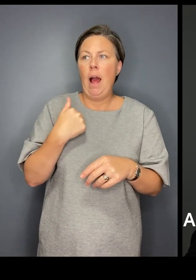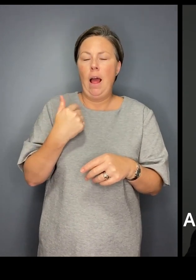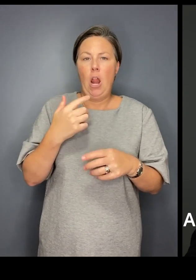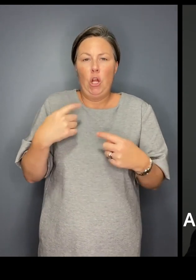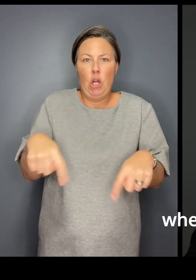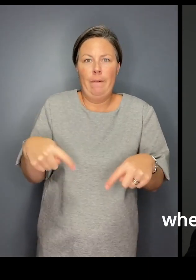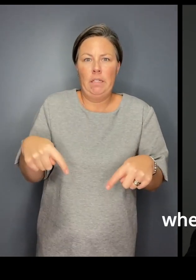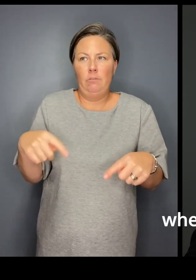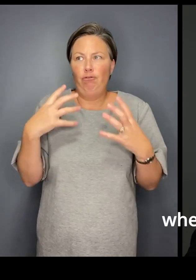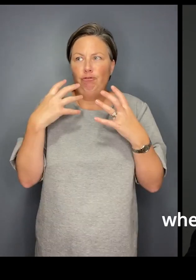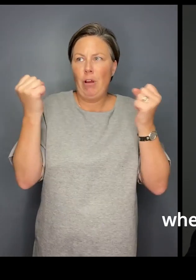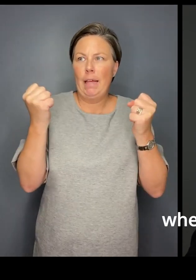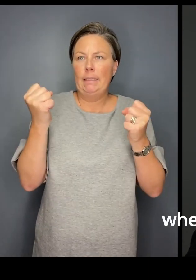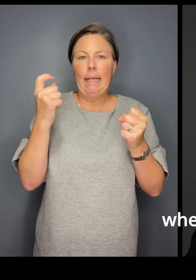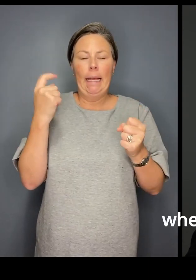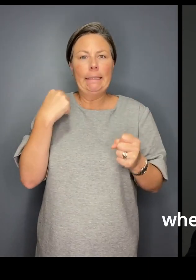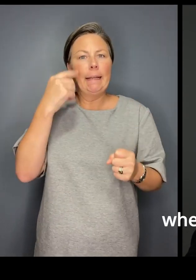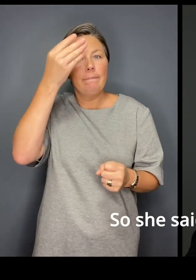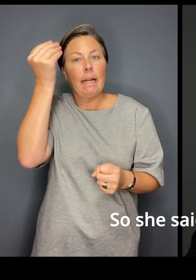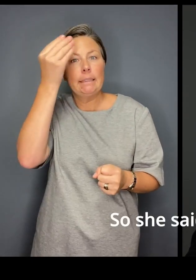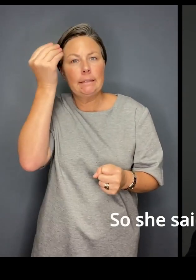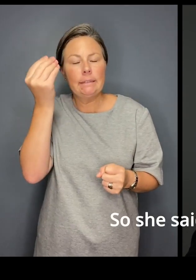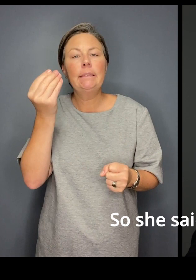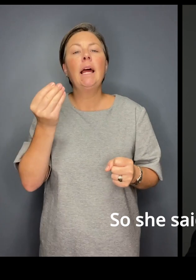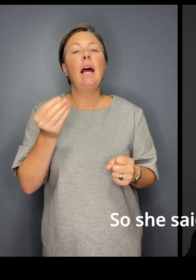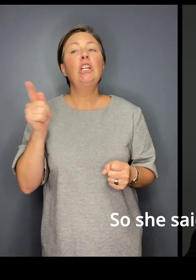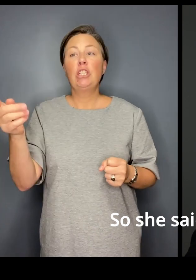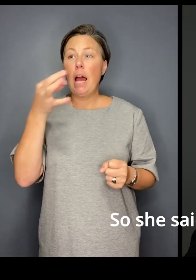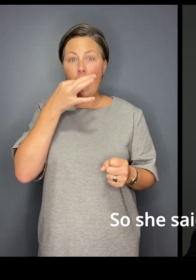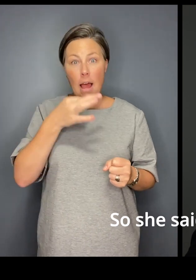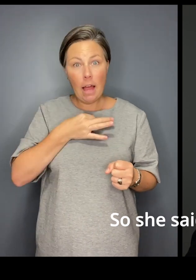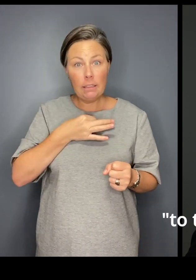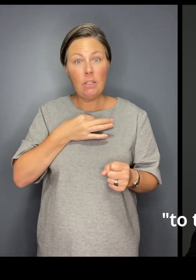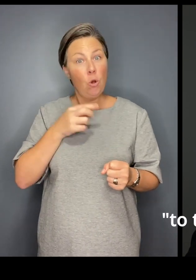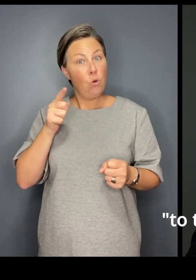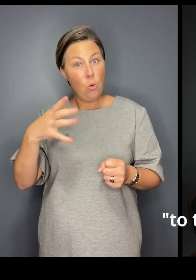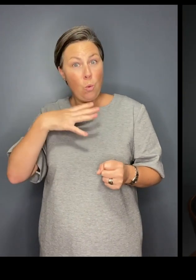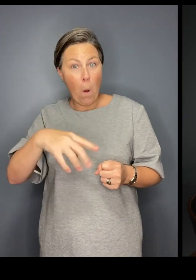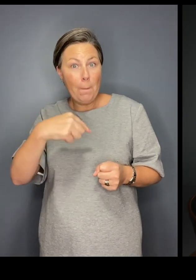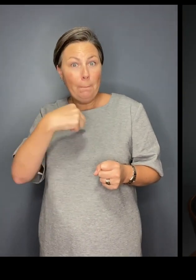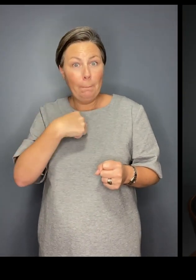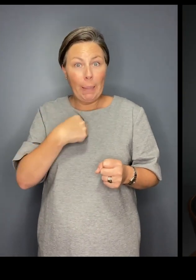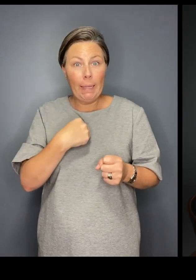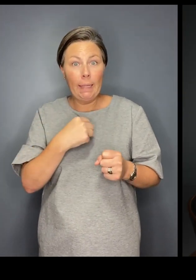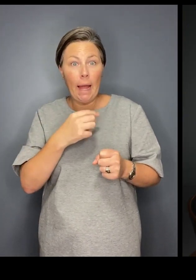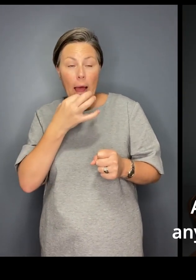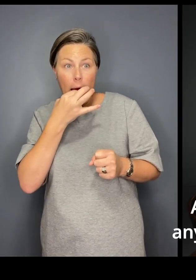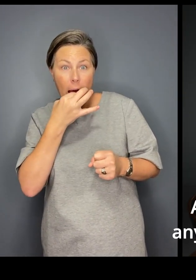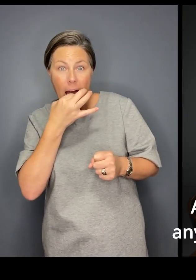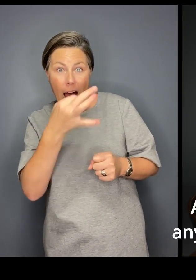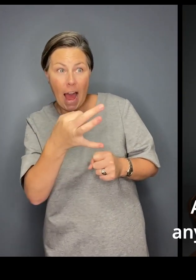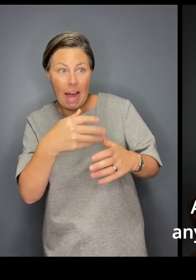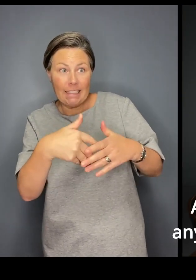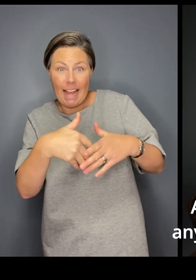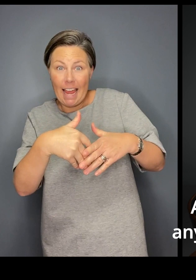forgetful when I'm stressed and anxious. So she said to me, would I like to go on the appointment with you? So I said yes. And she said,